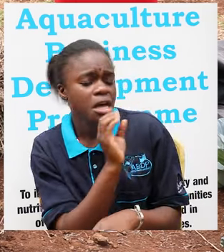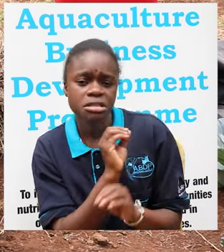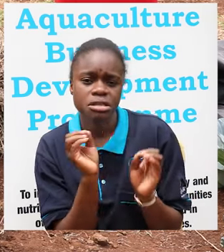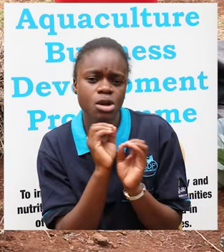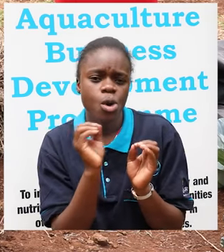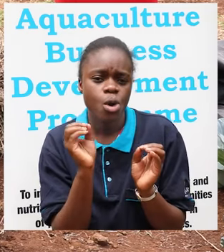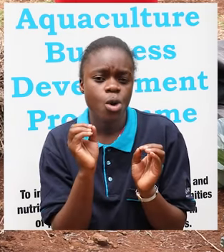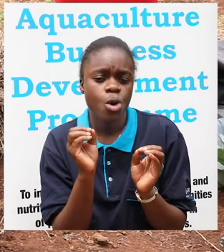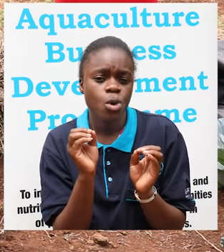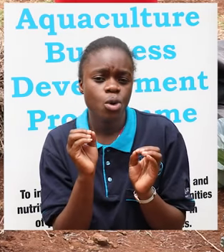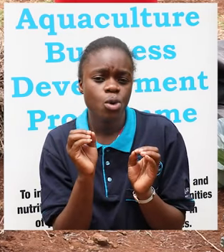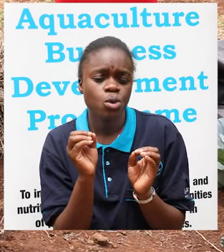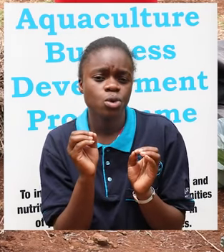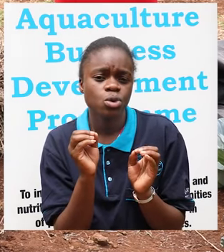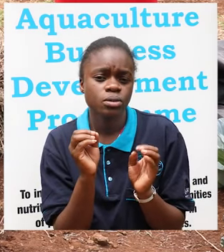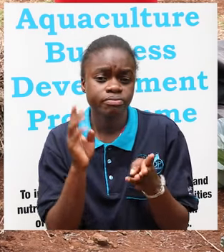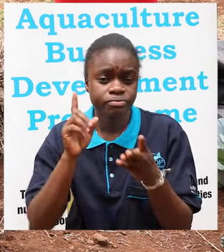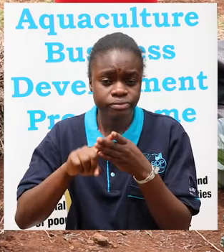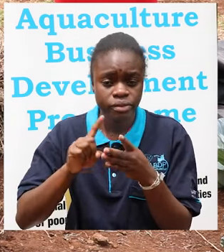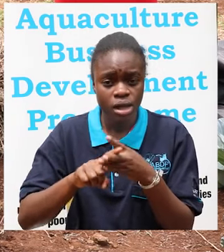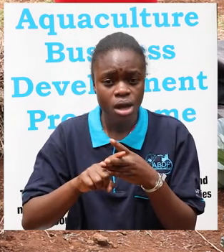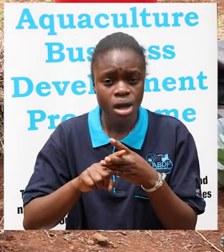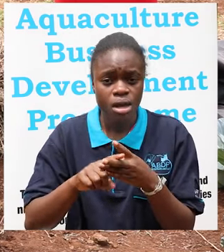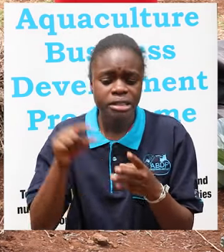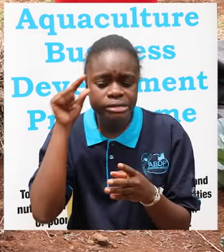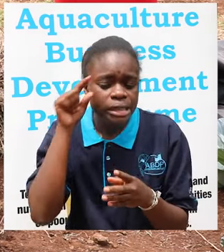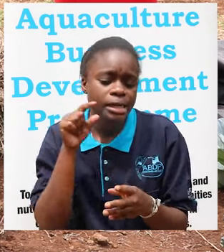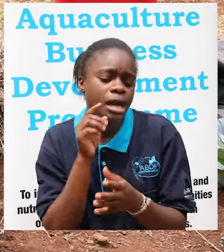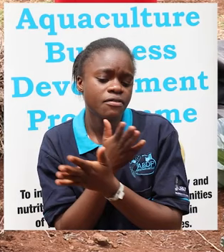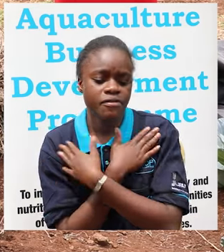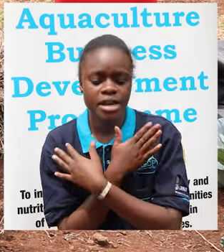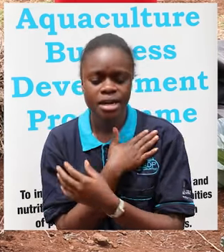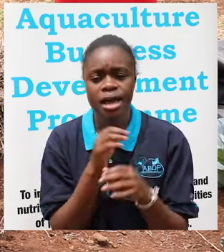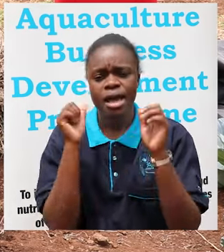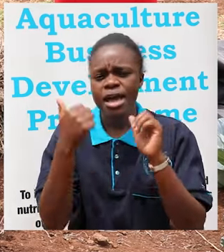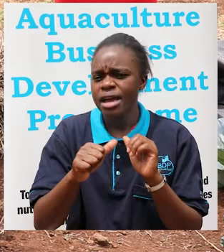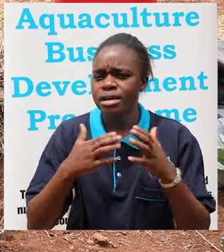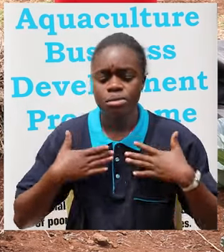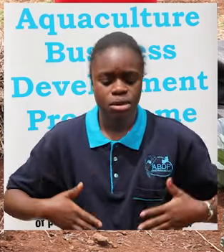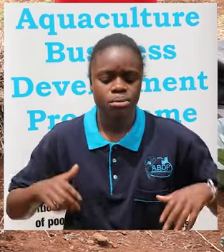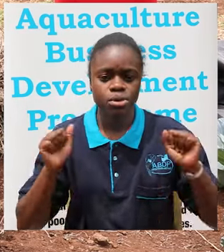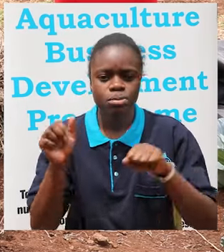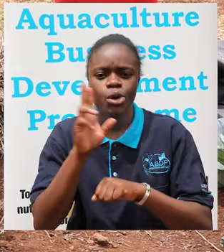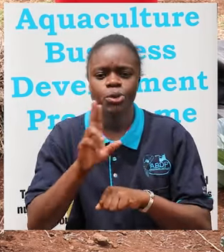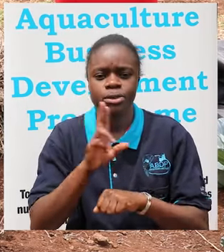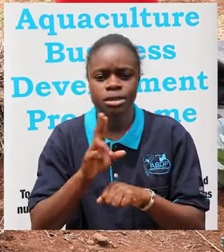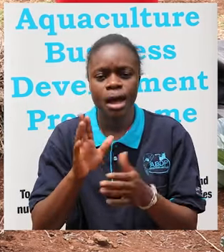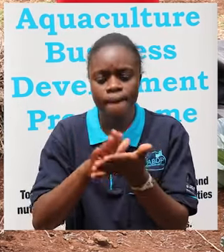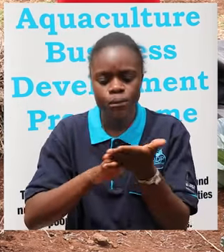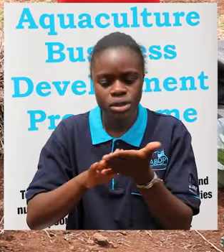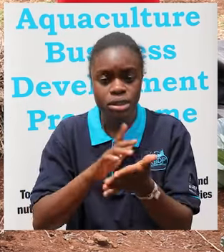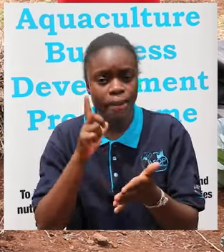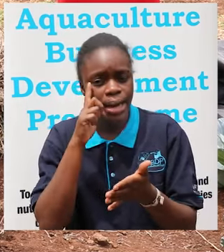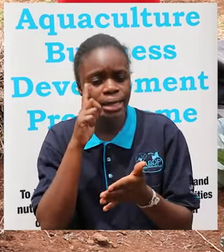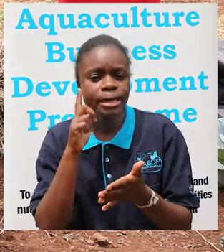a moist bed garden, it is very gender friendly. Anybody can manage a moist bed garden. Even if you've been told to do